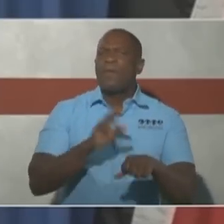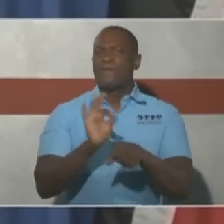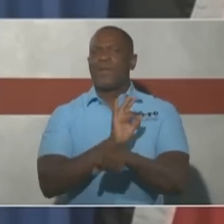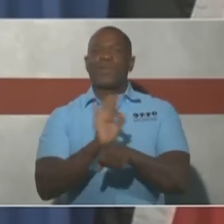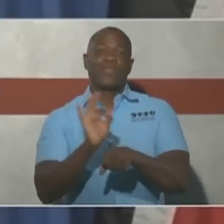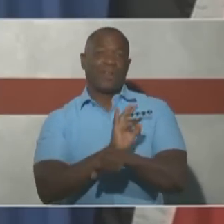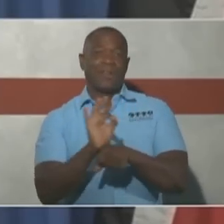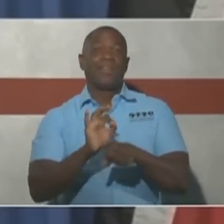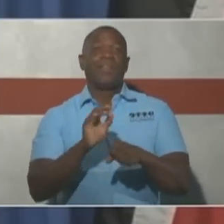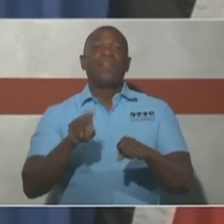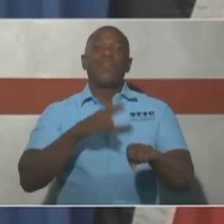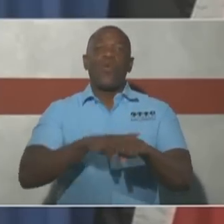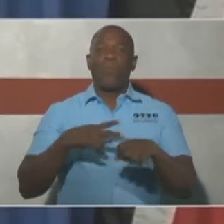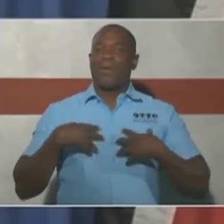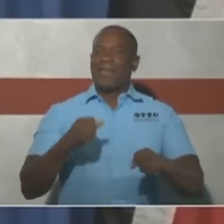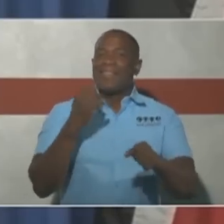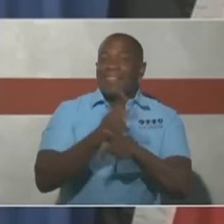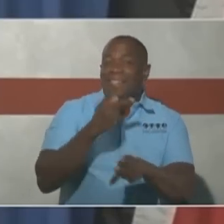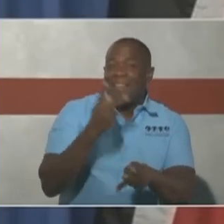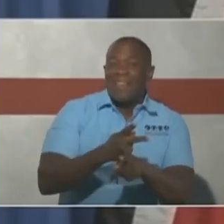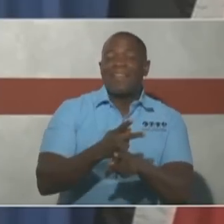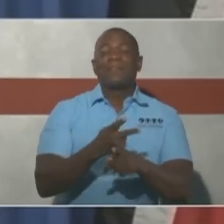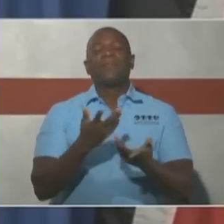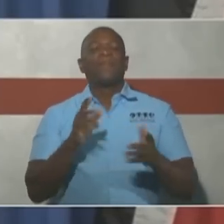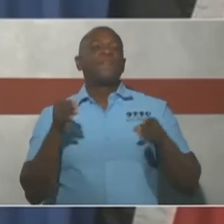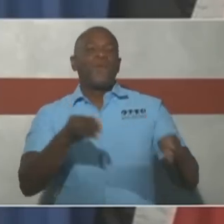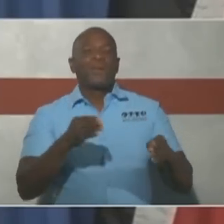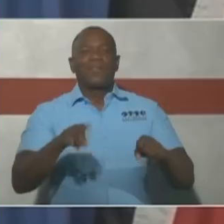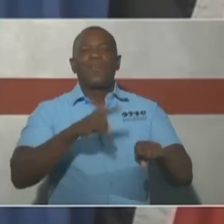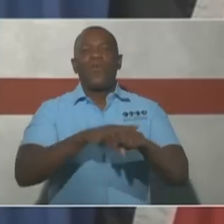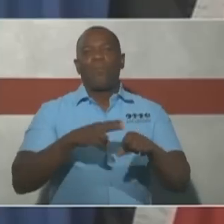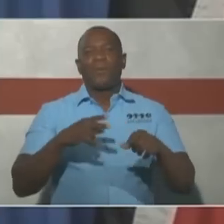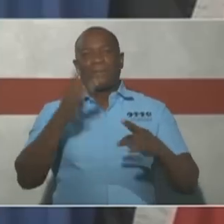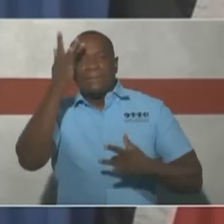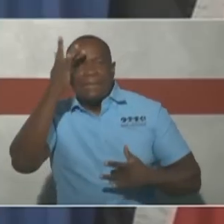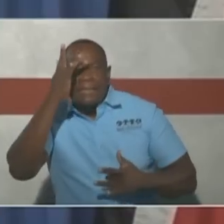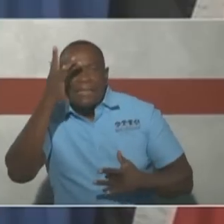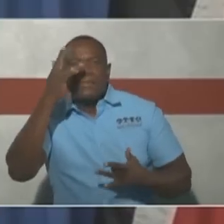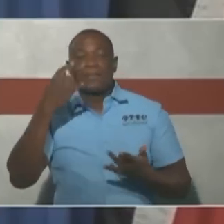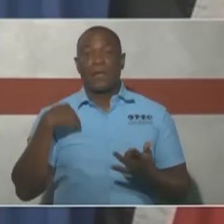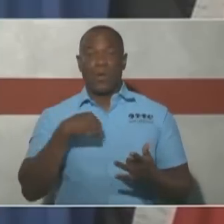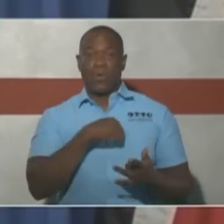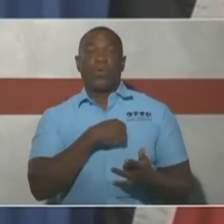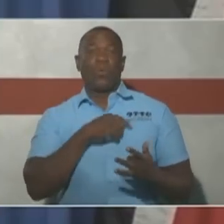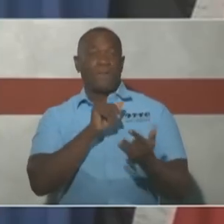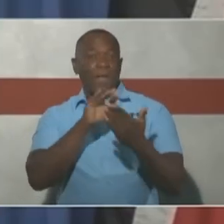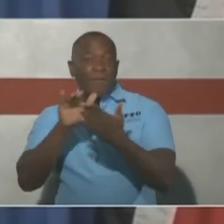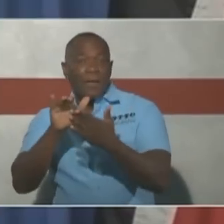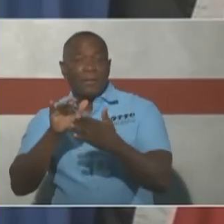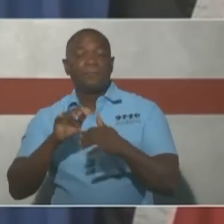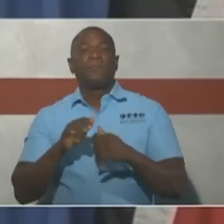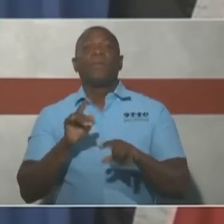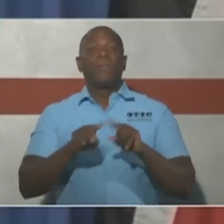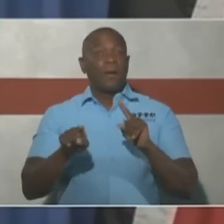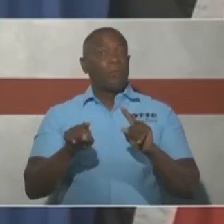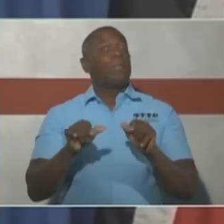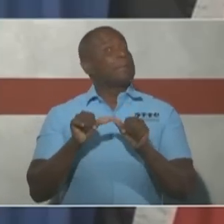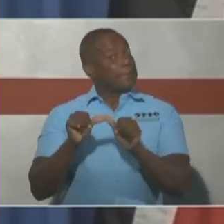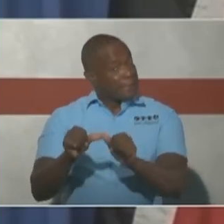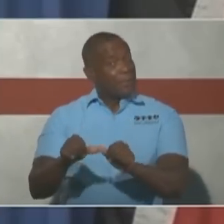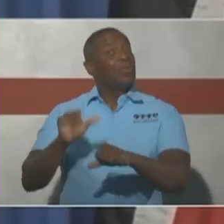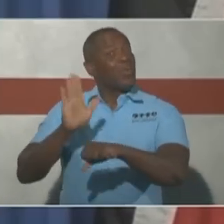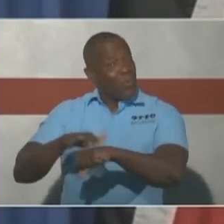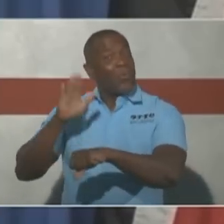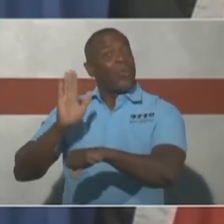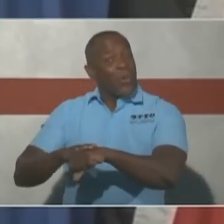providing the normal health care for the normal ailments that we suffer in the nation. We did in fact keep saying that